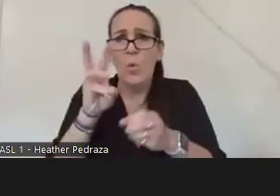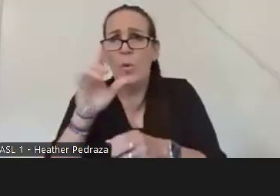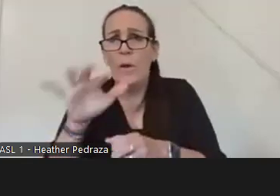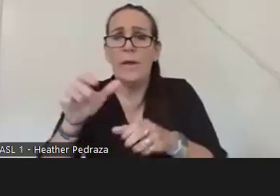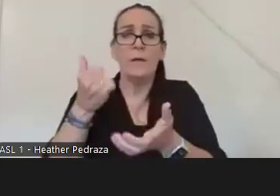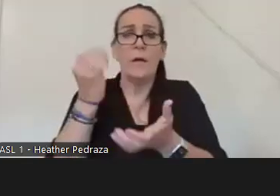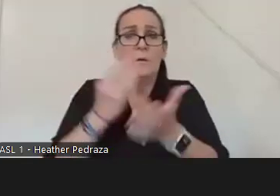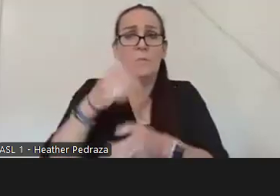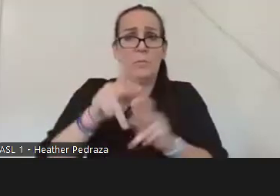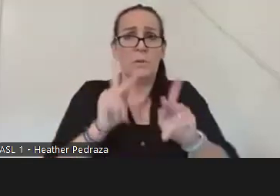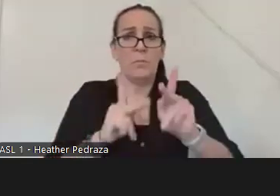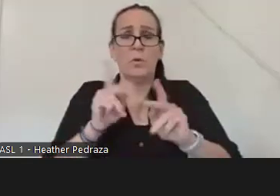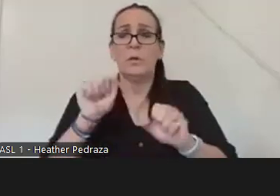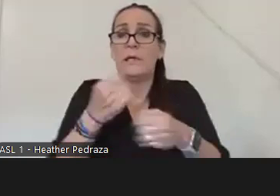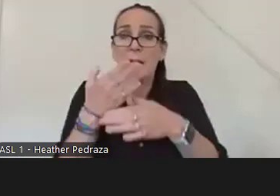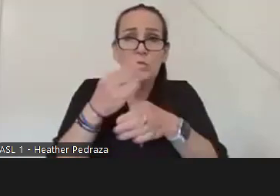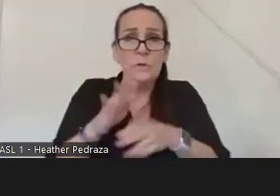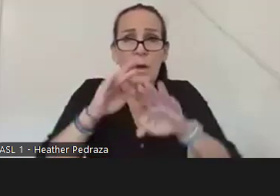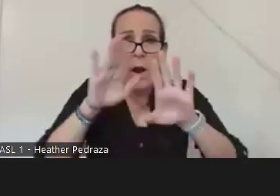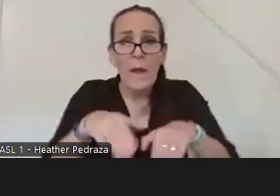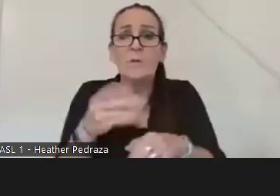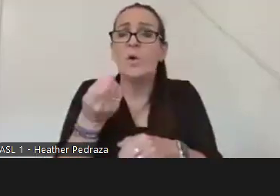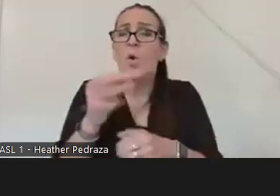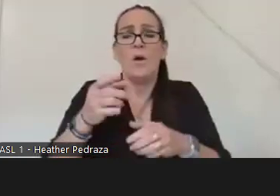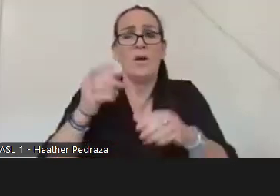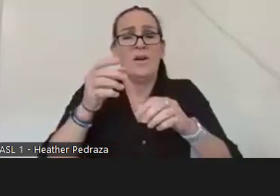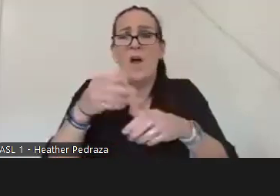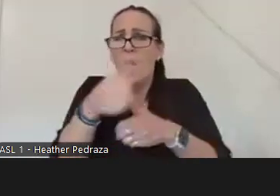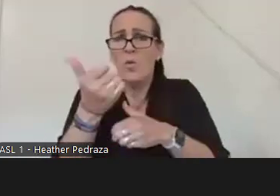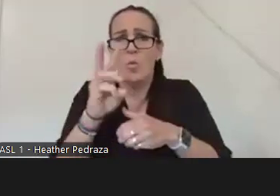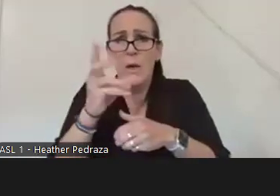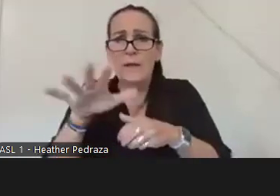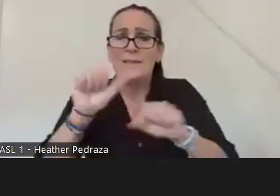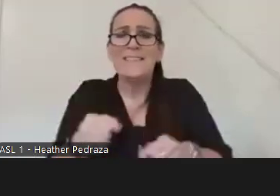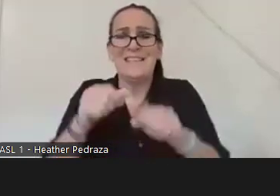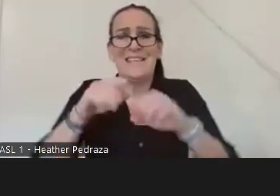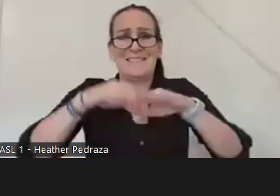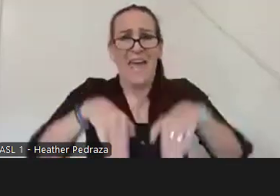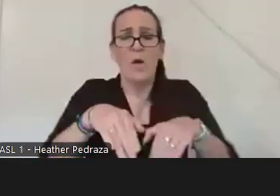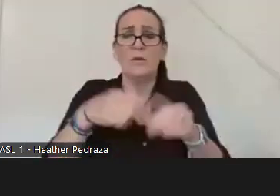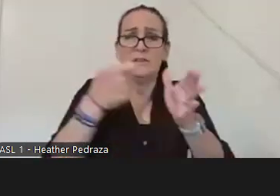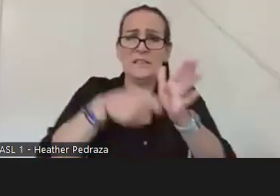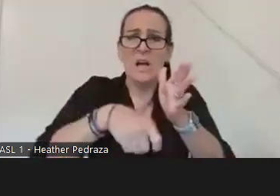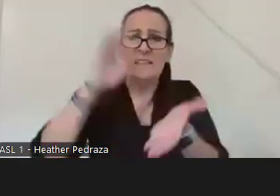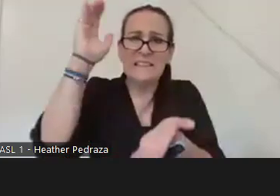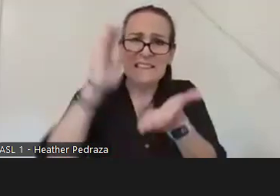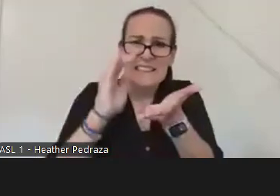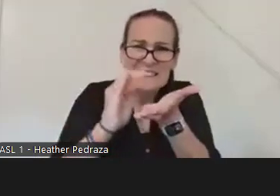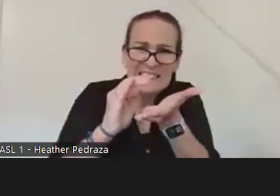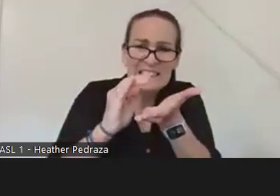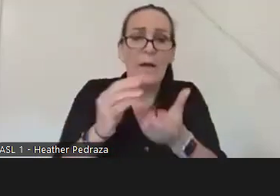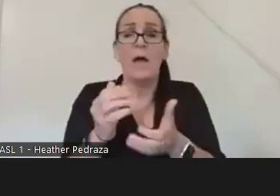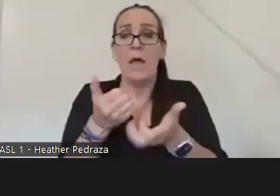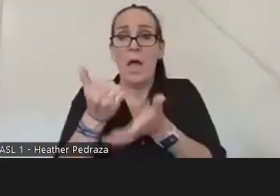ideas, or other ways to get down the amount that housing costs, and make consumers